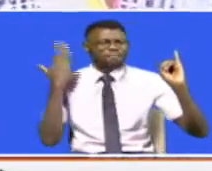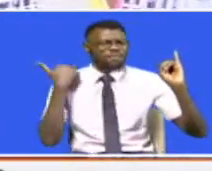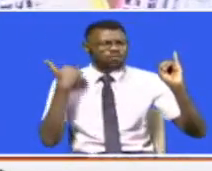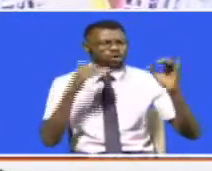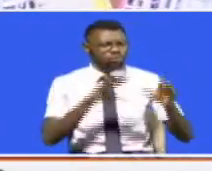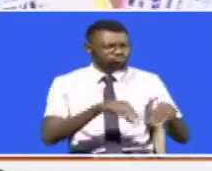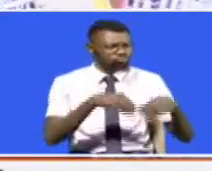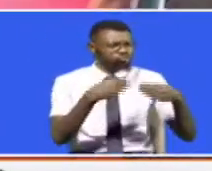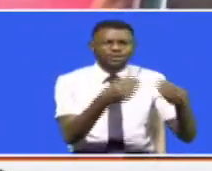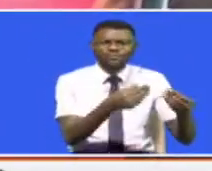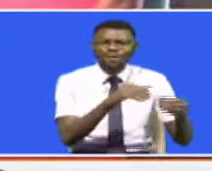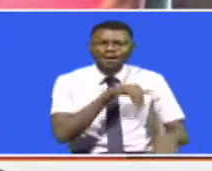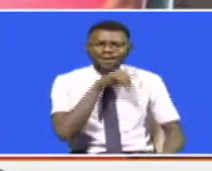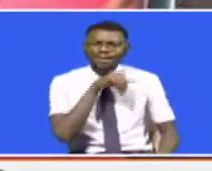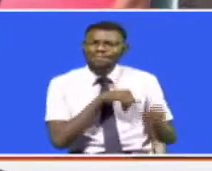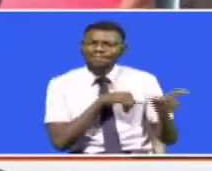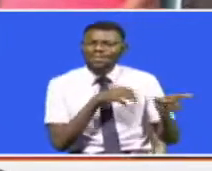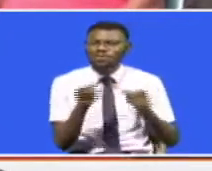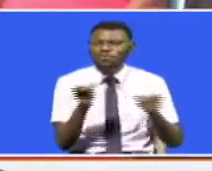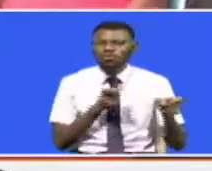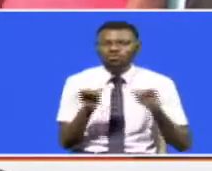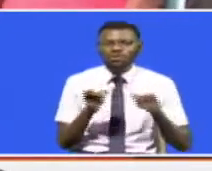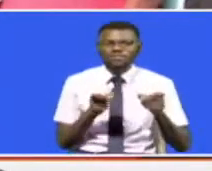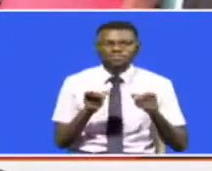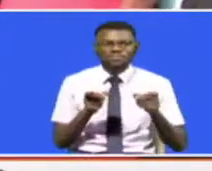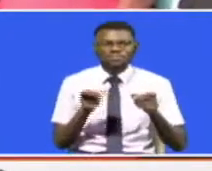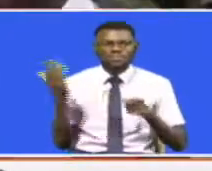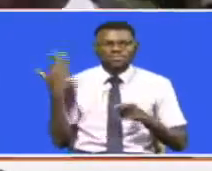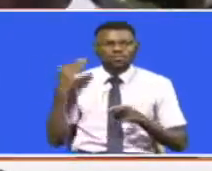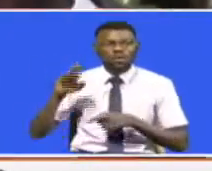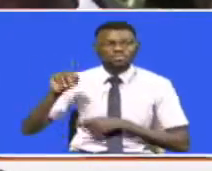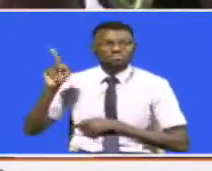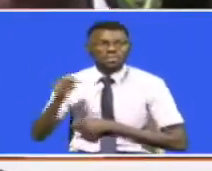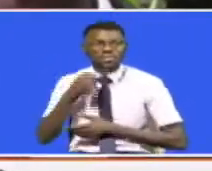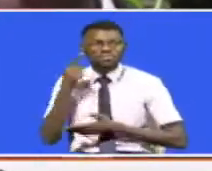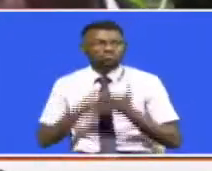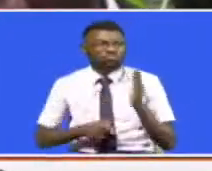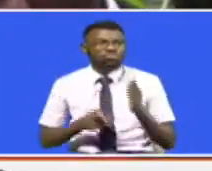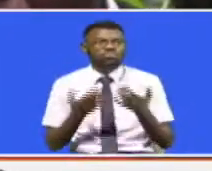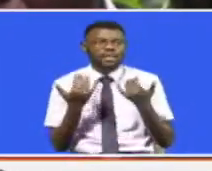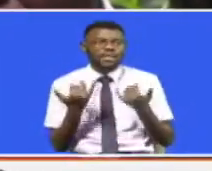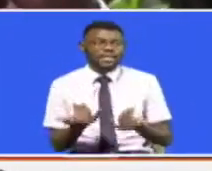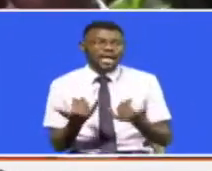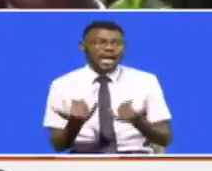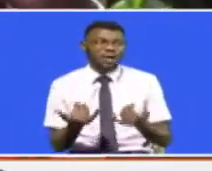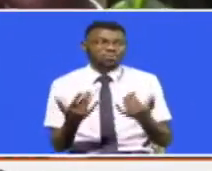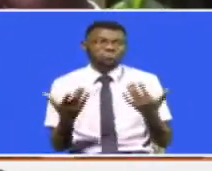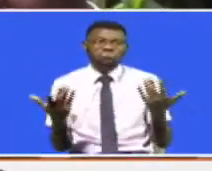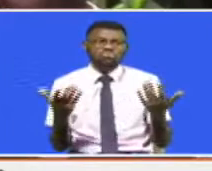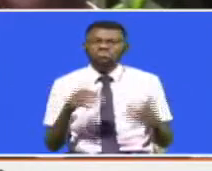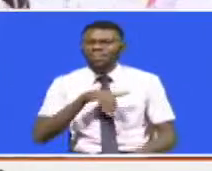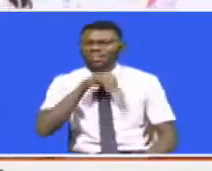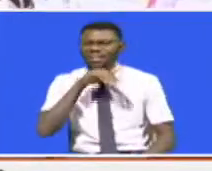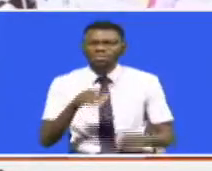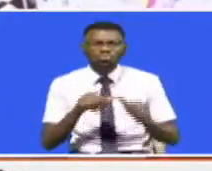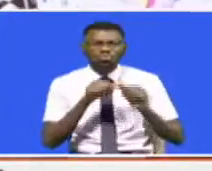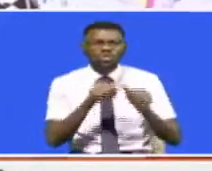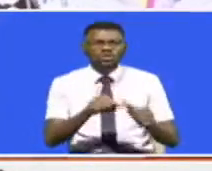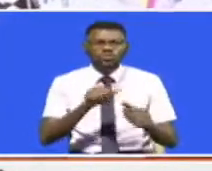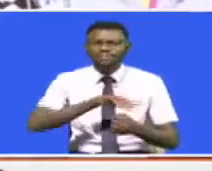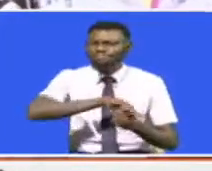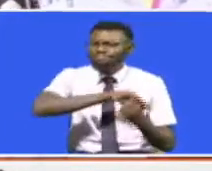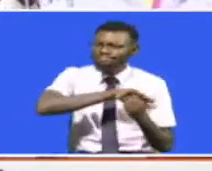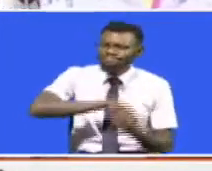Raila Amolo Odinga. According to the former MPs, the party leader's move will only sideline the region further. The